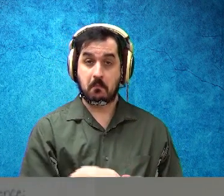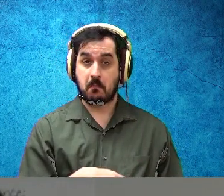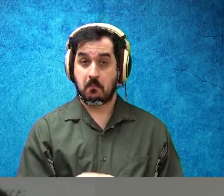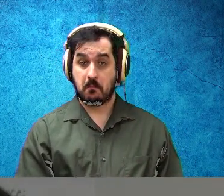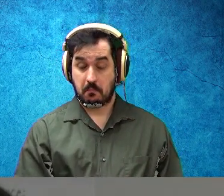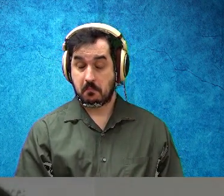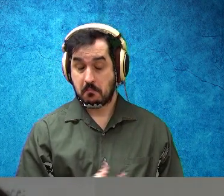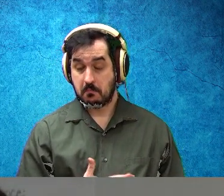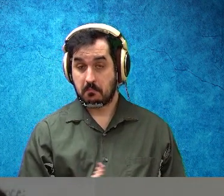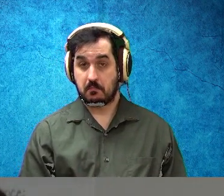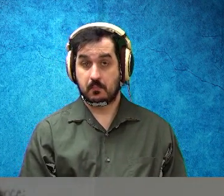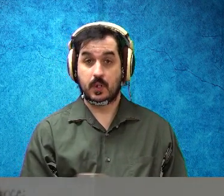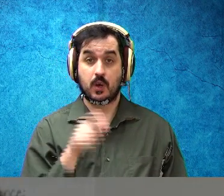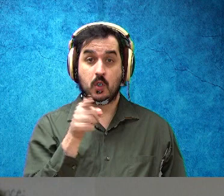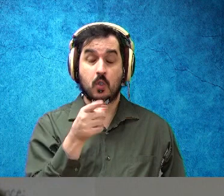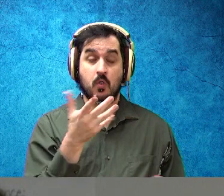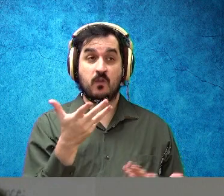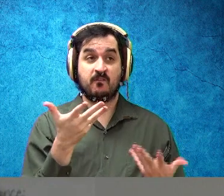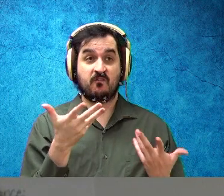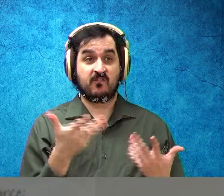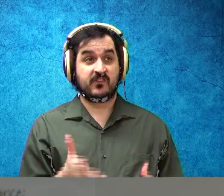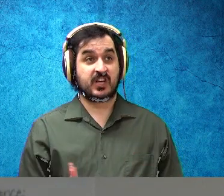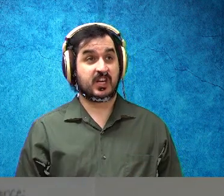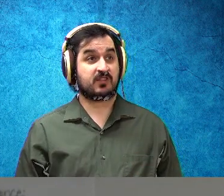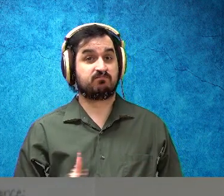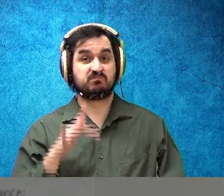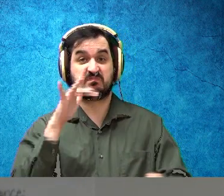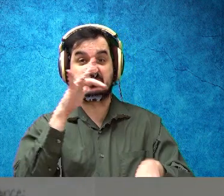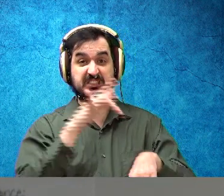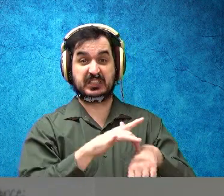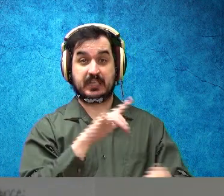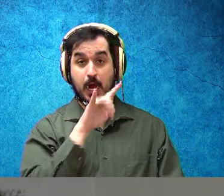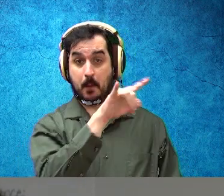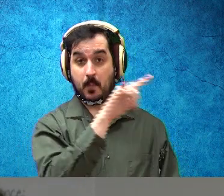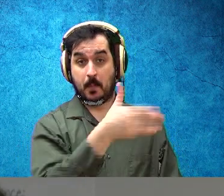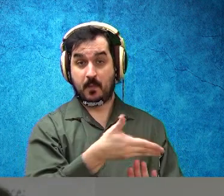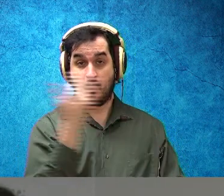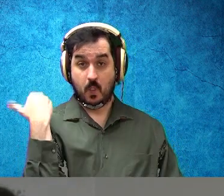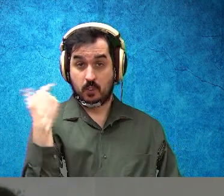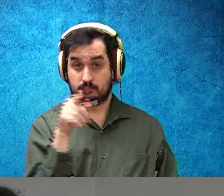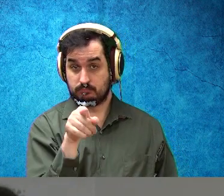Have you ever been to an airport?